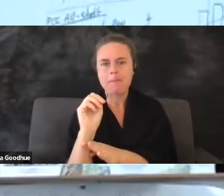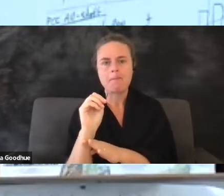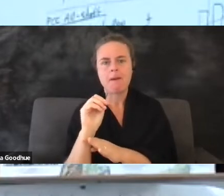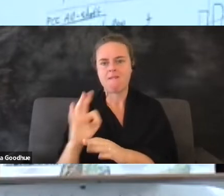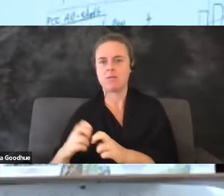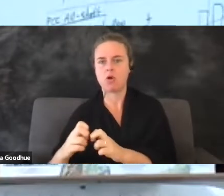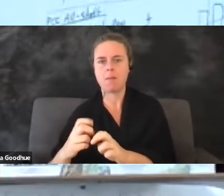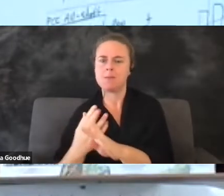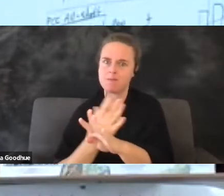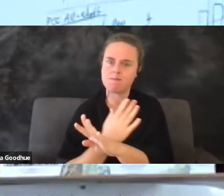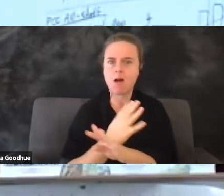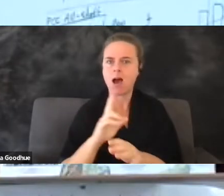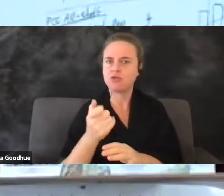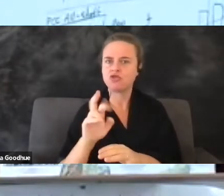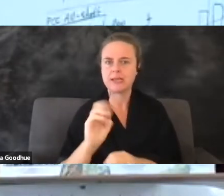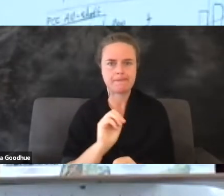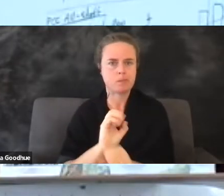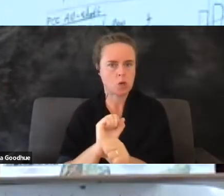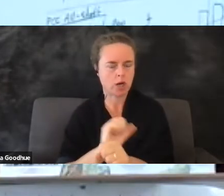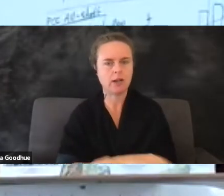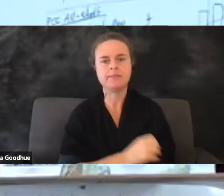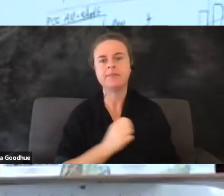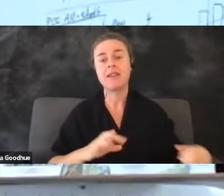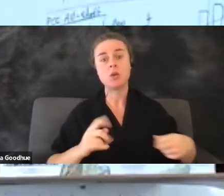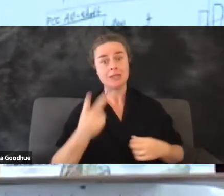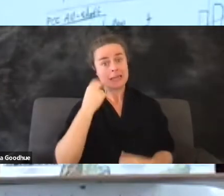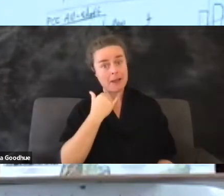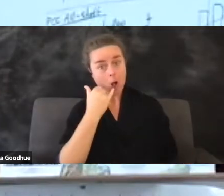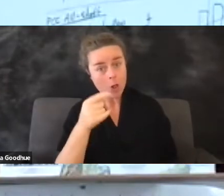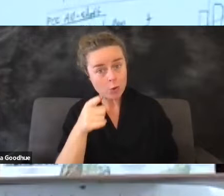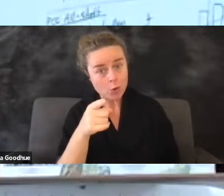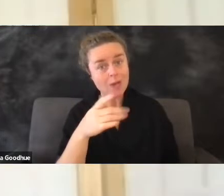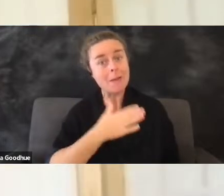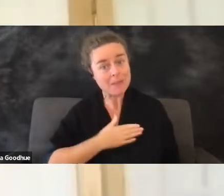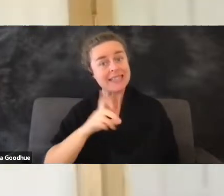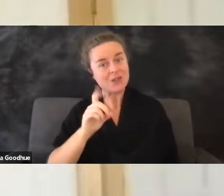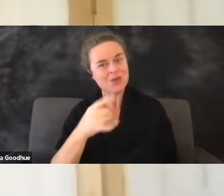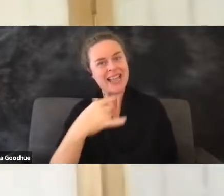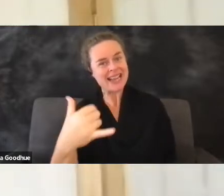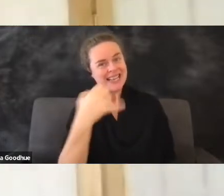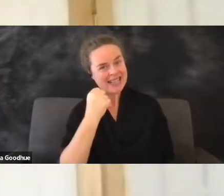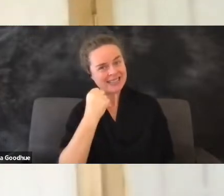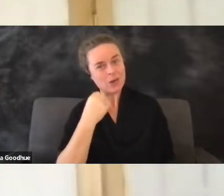So when you see me calling or emailing, just say yes to whatever I ask.